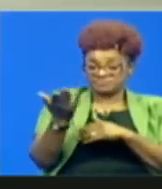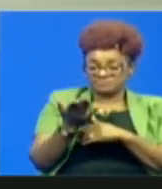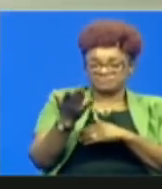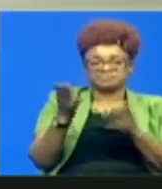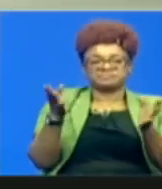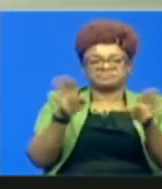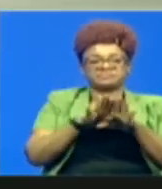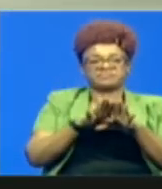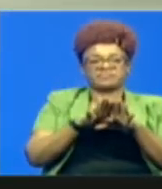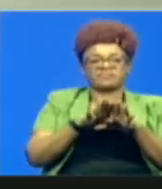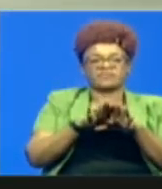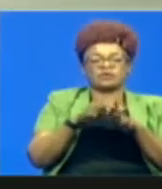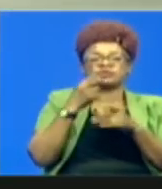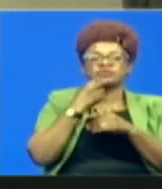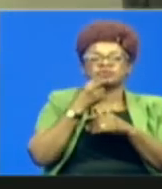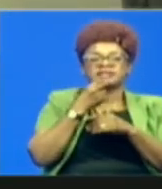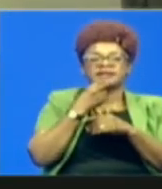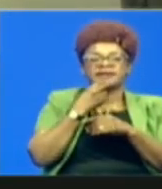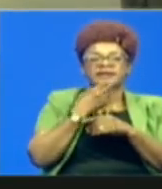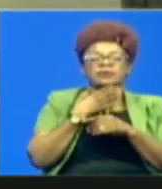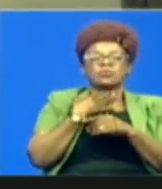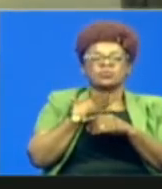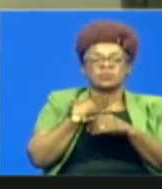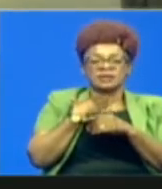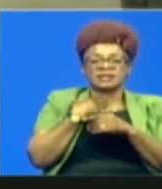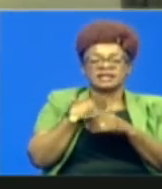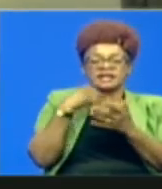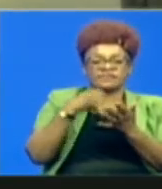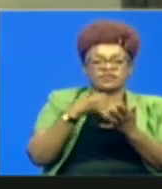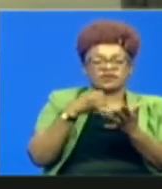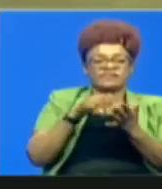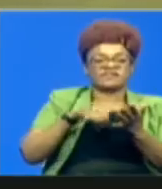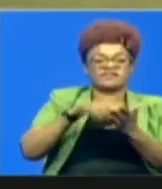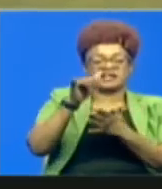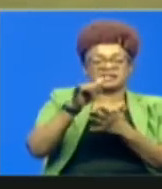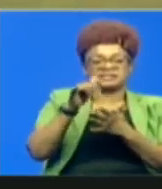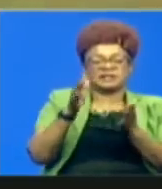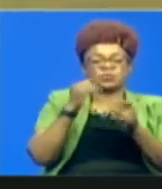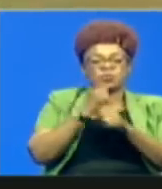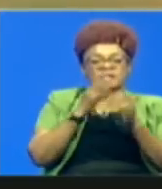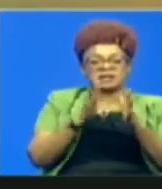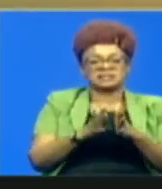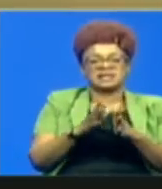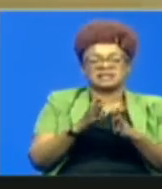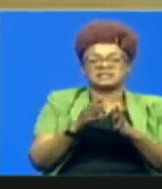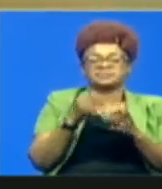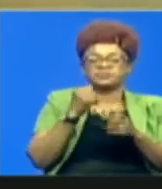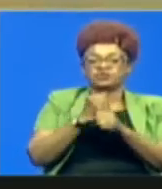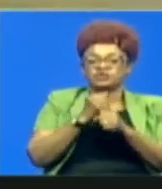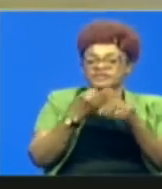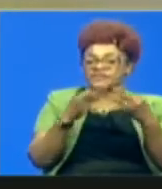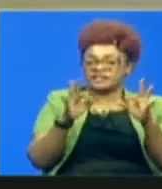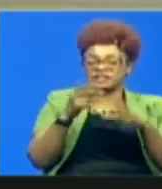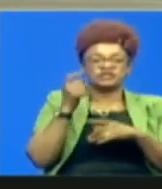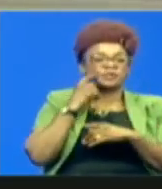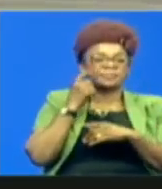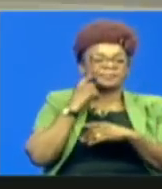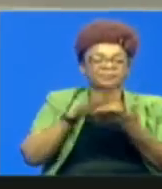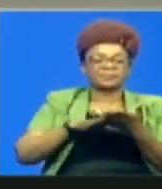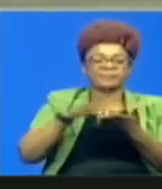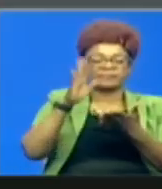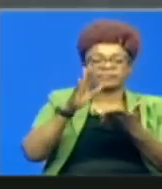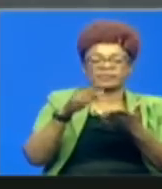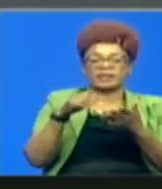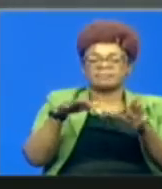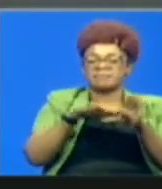at midnight on Tuesday and will involve flight crew and workers at duty-free shops. Most of the members of the union are